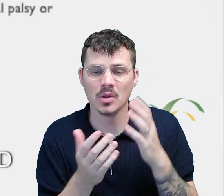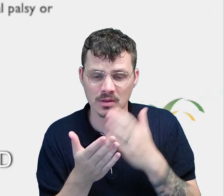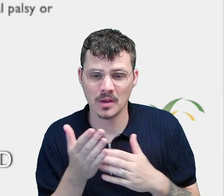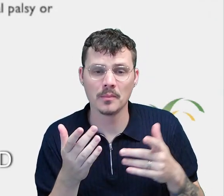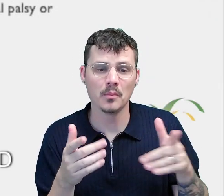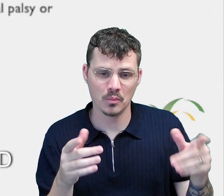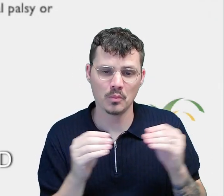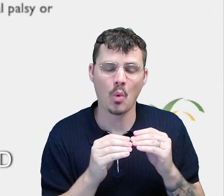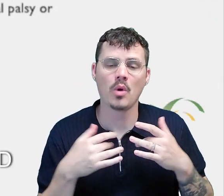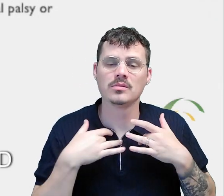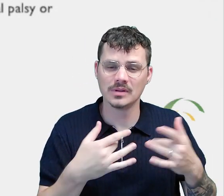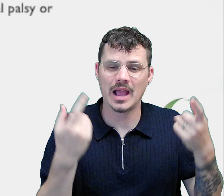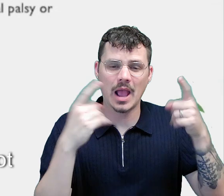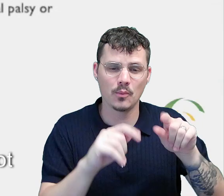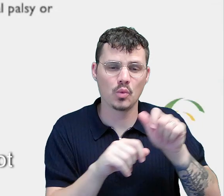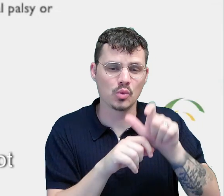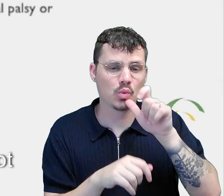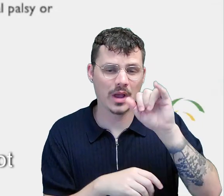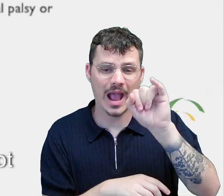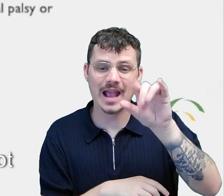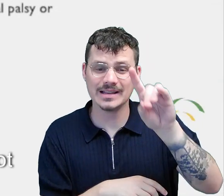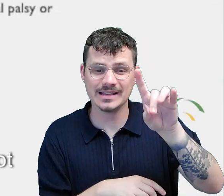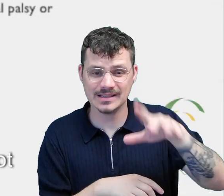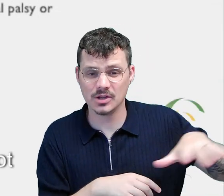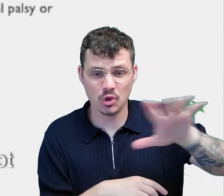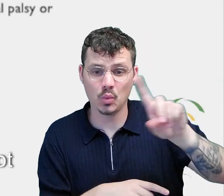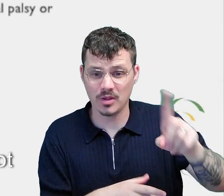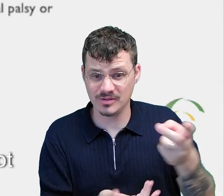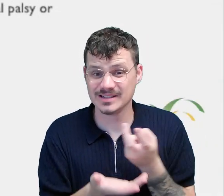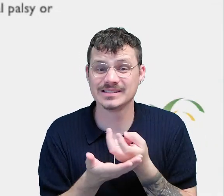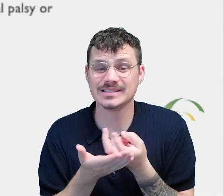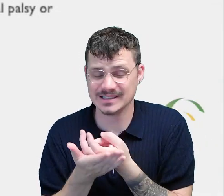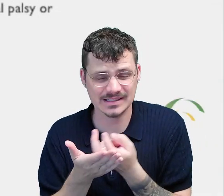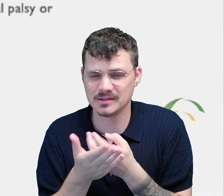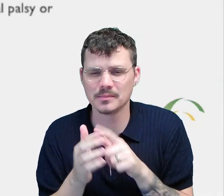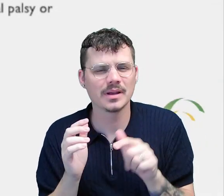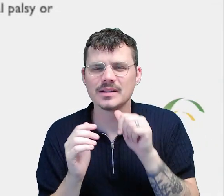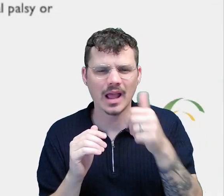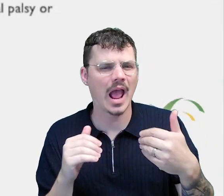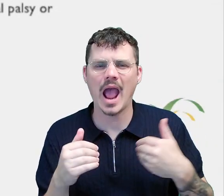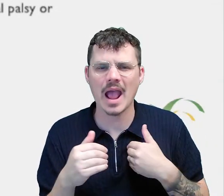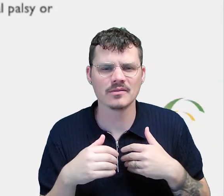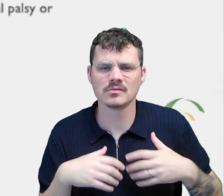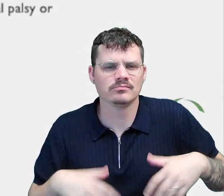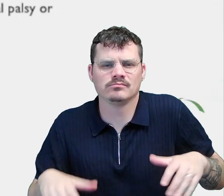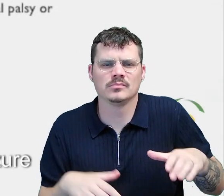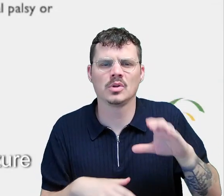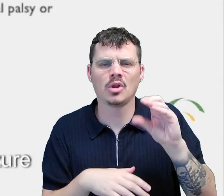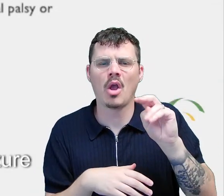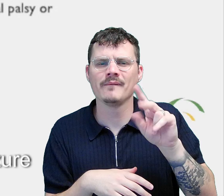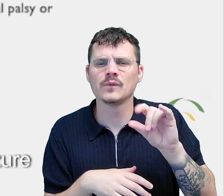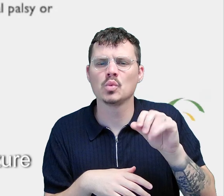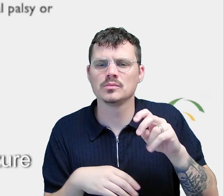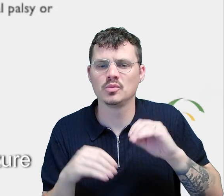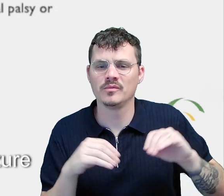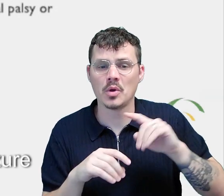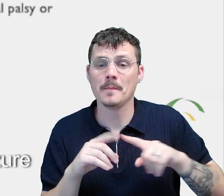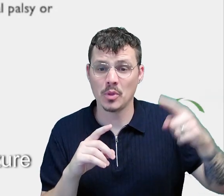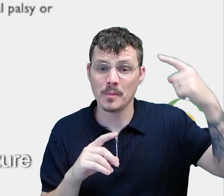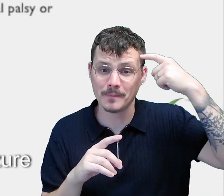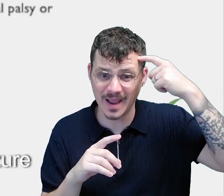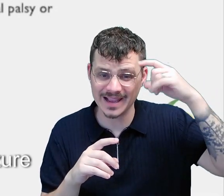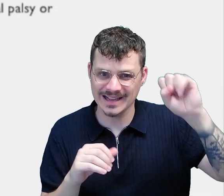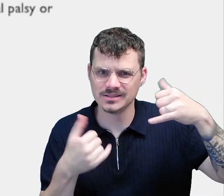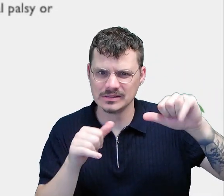often in people with IDD, where they're seizing, but they're not having convulsive movements, but their brain is in a